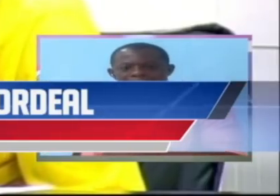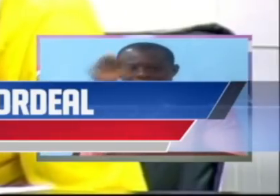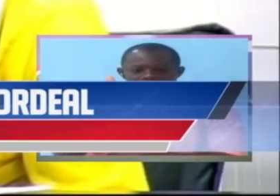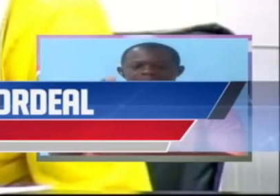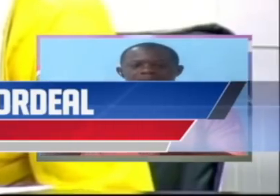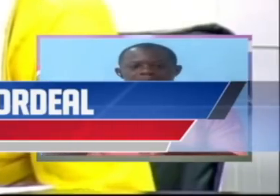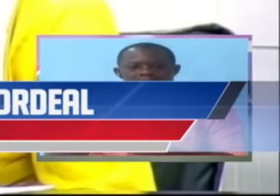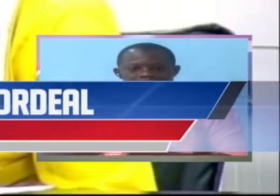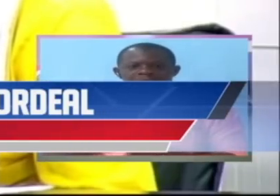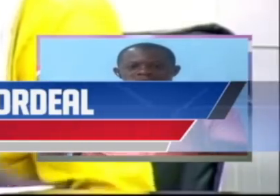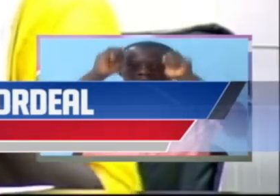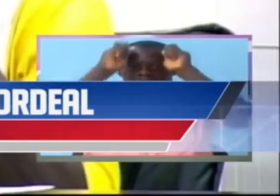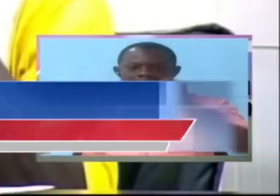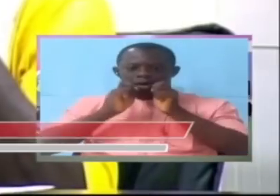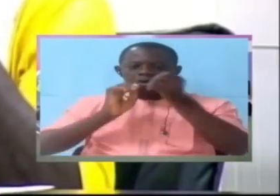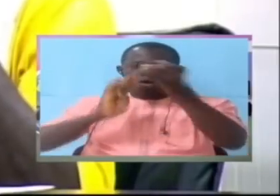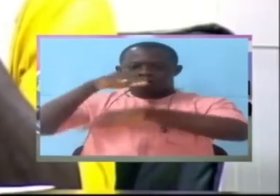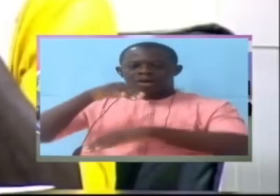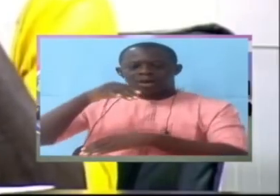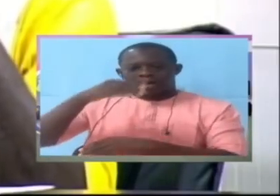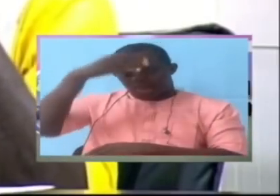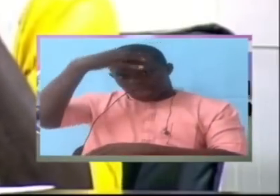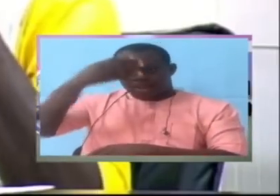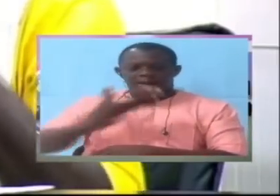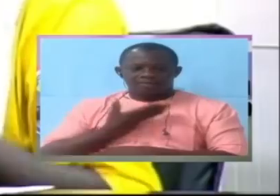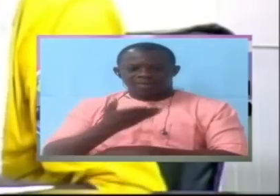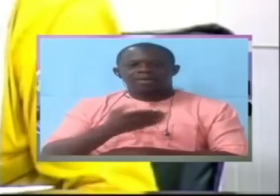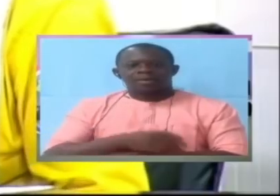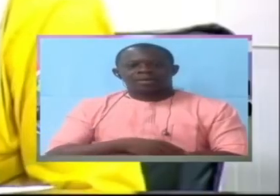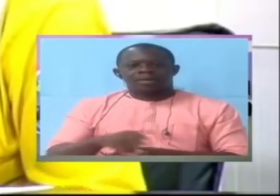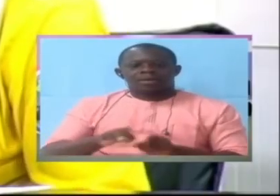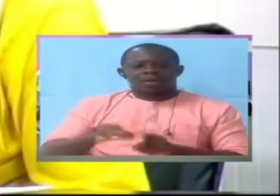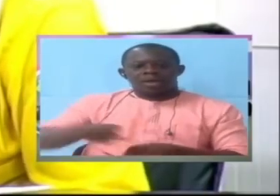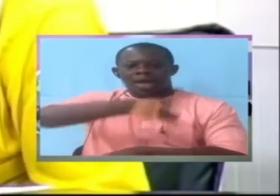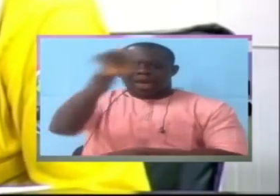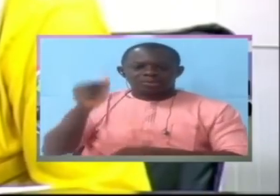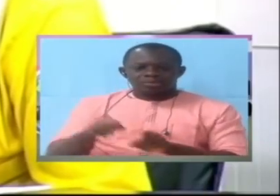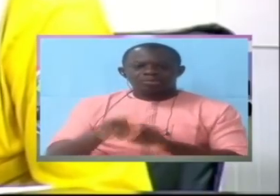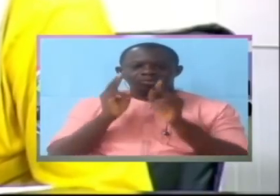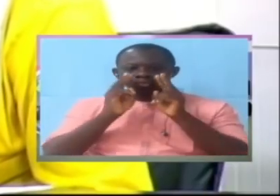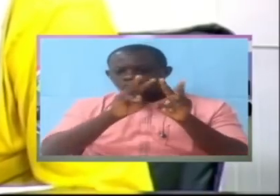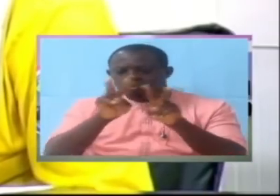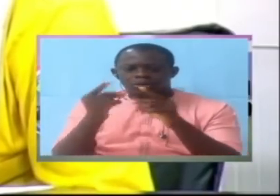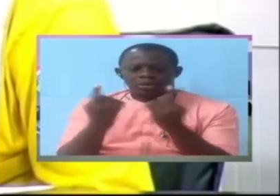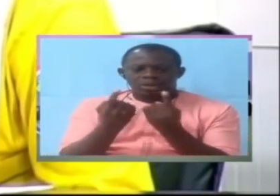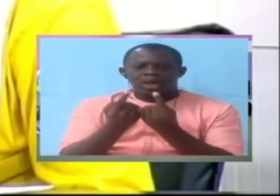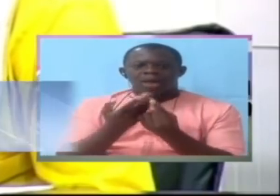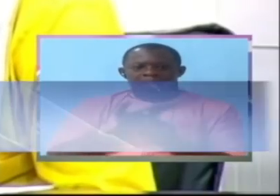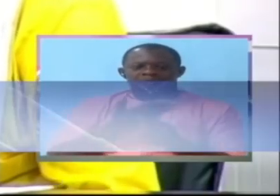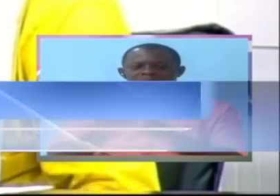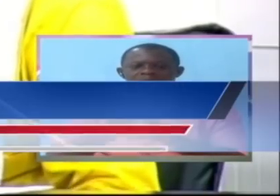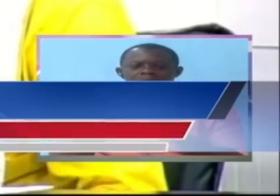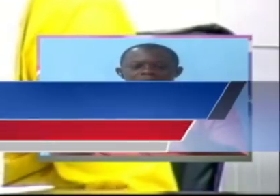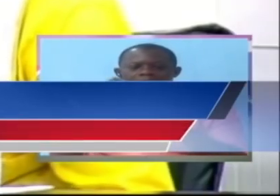at Westfield for electoral reforms. He said they were arrested by PRU officers and later transported to the Mile 2 Central Prison Security